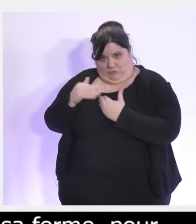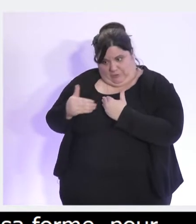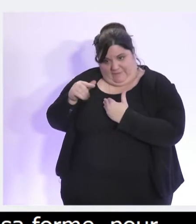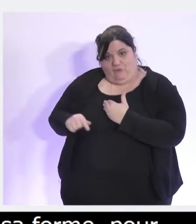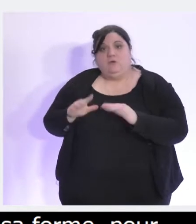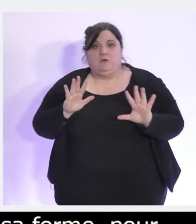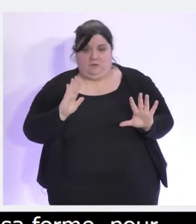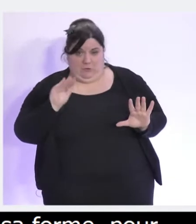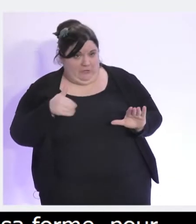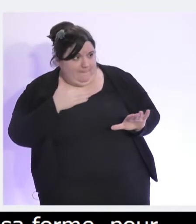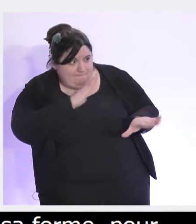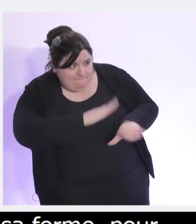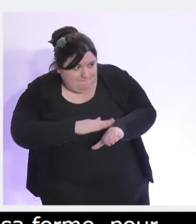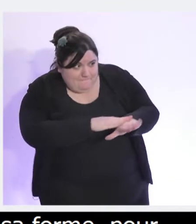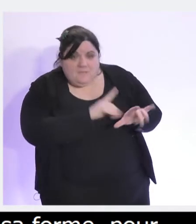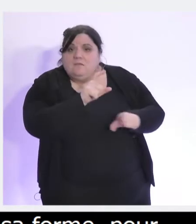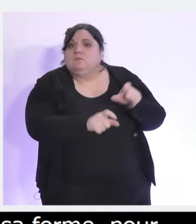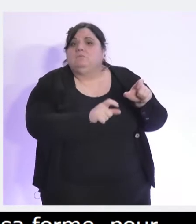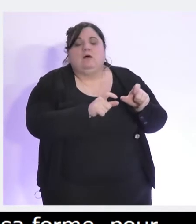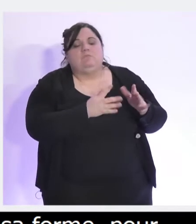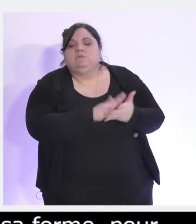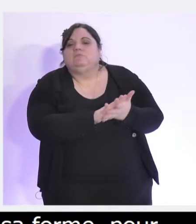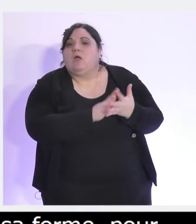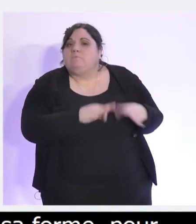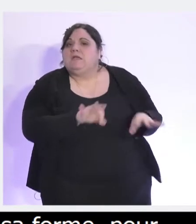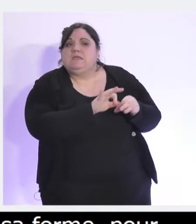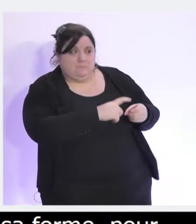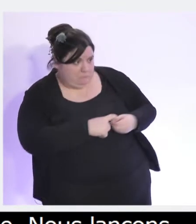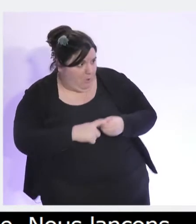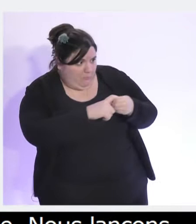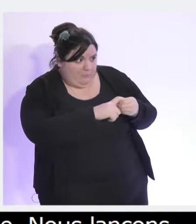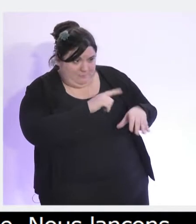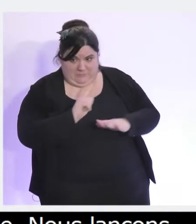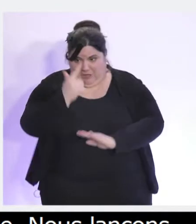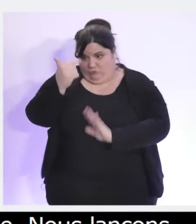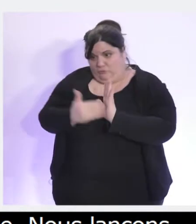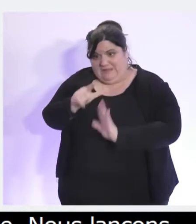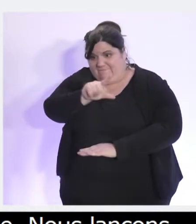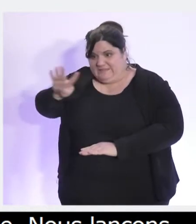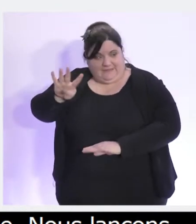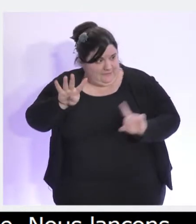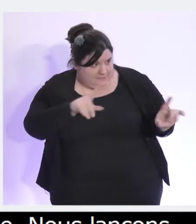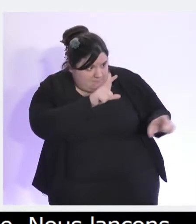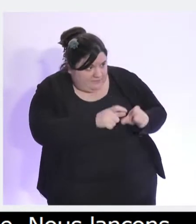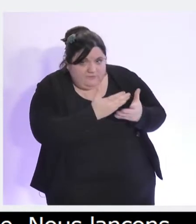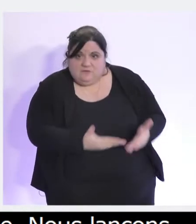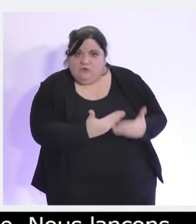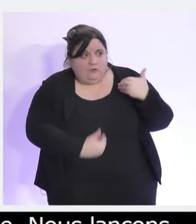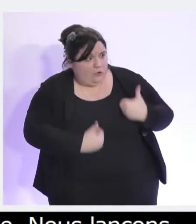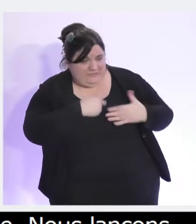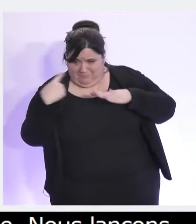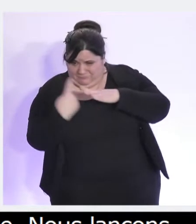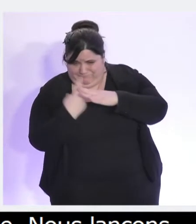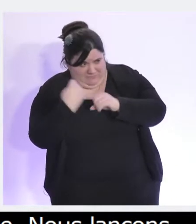2024. We count on the support of the French and Czech presidencies and all member states to advance in